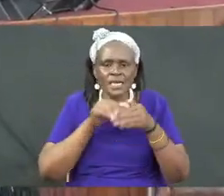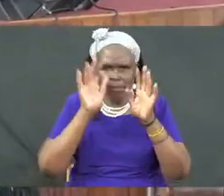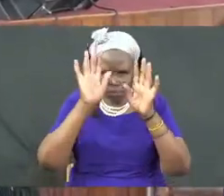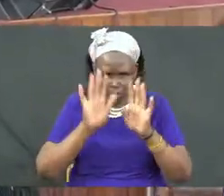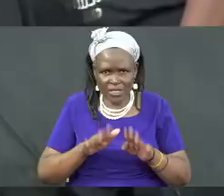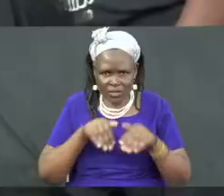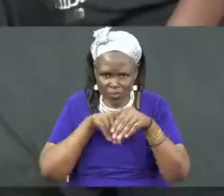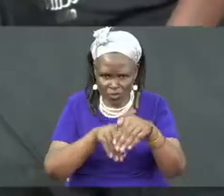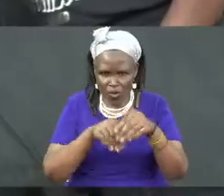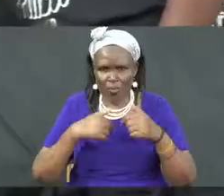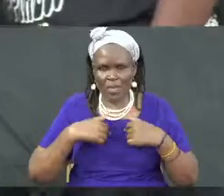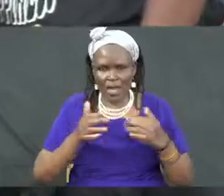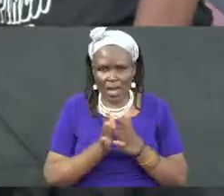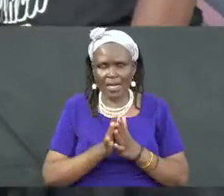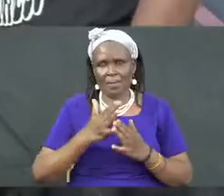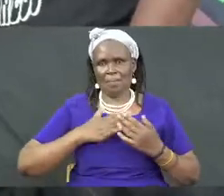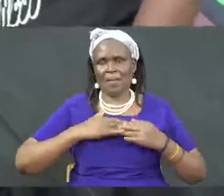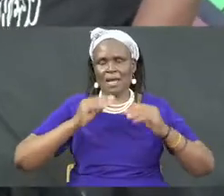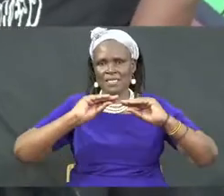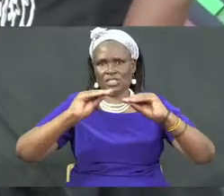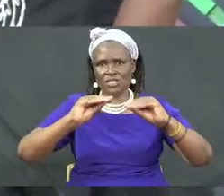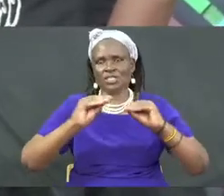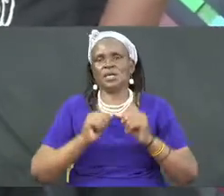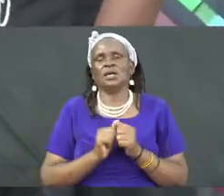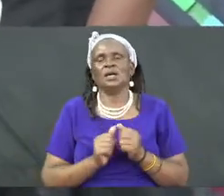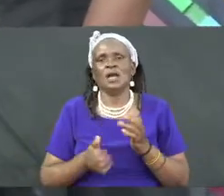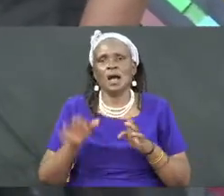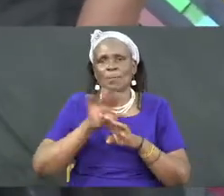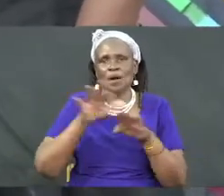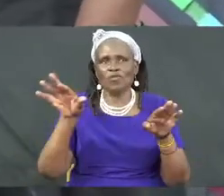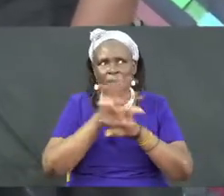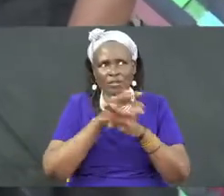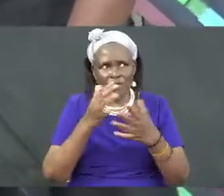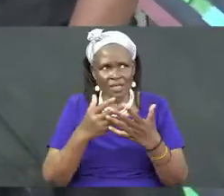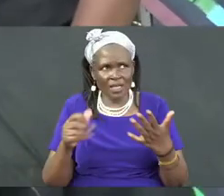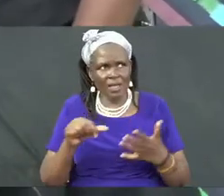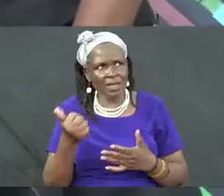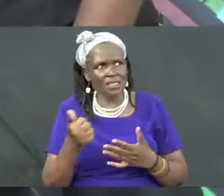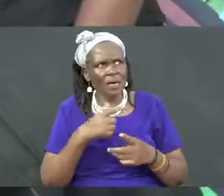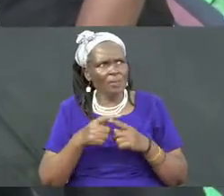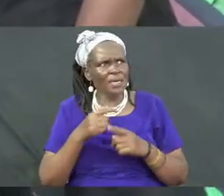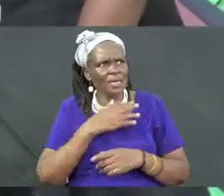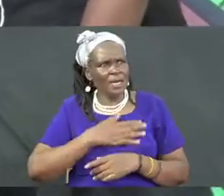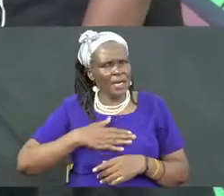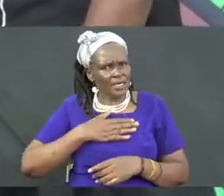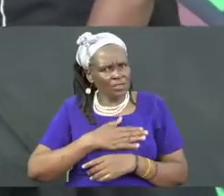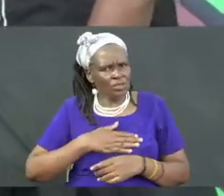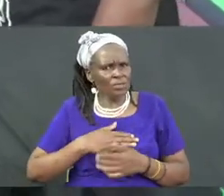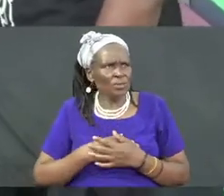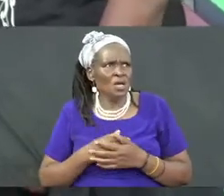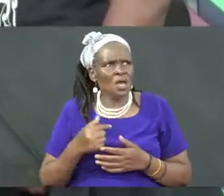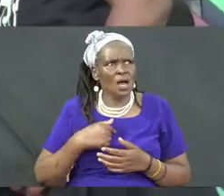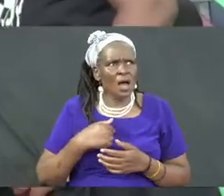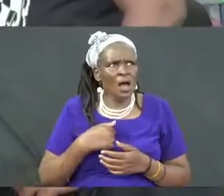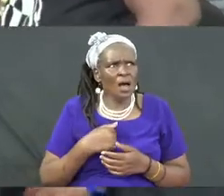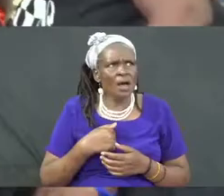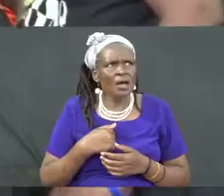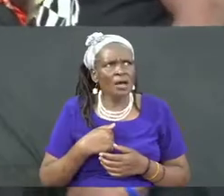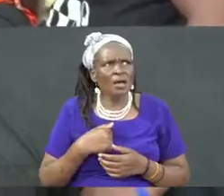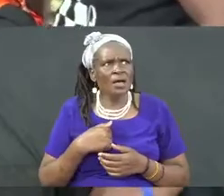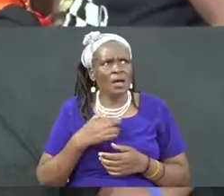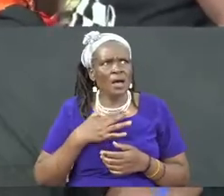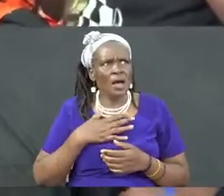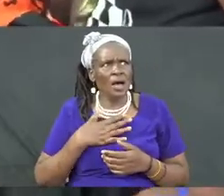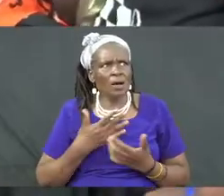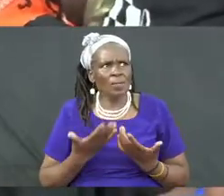and my teachings above all else. Excuse me, but I think you're forgetting that I'm the one